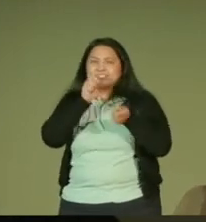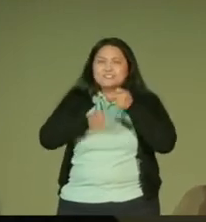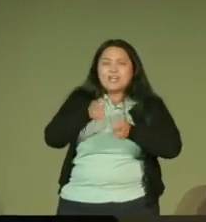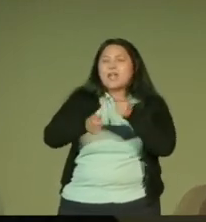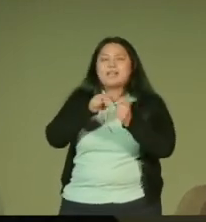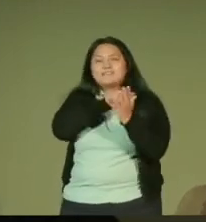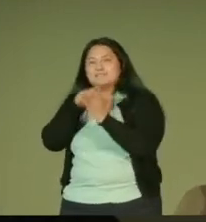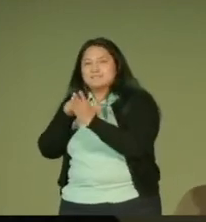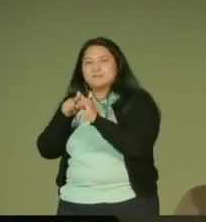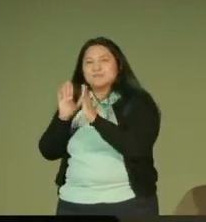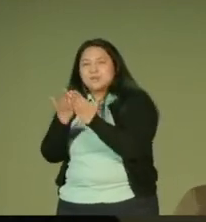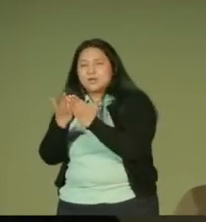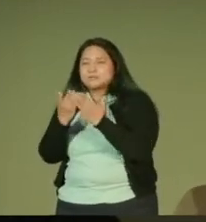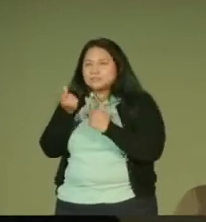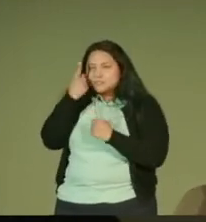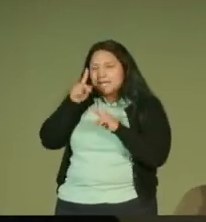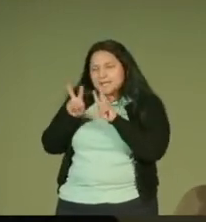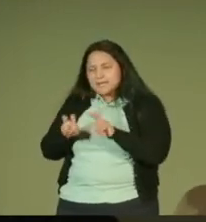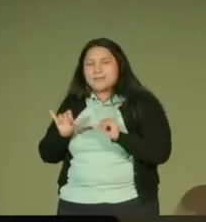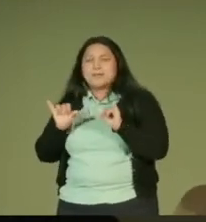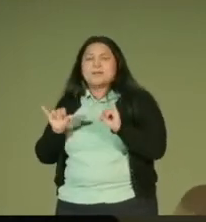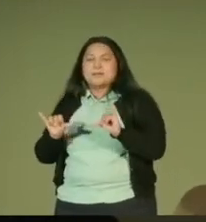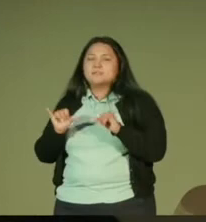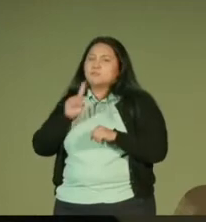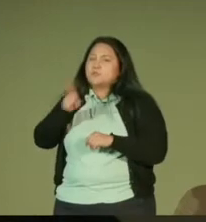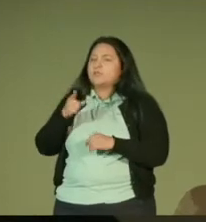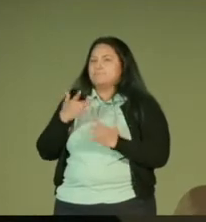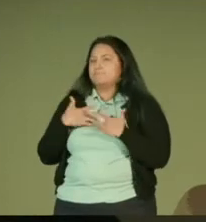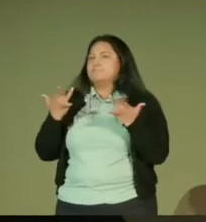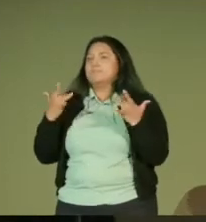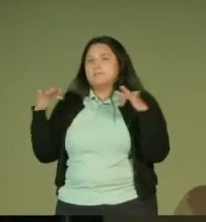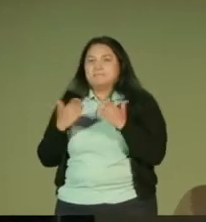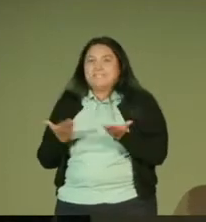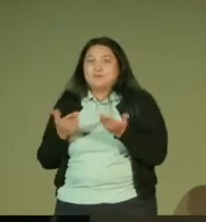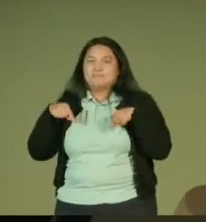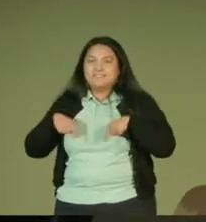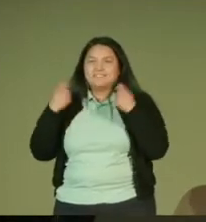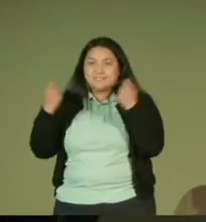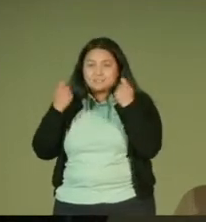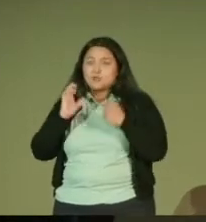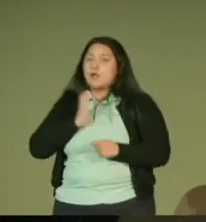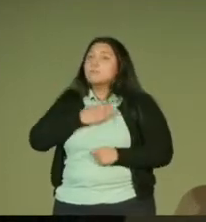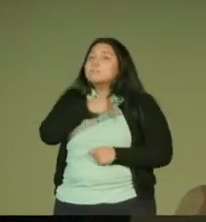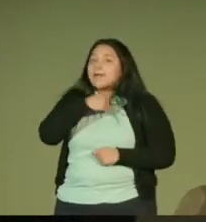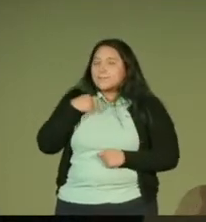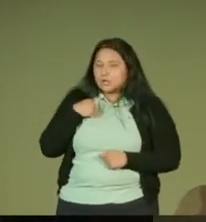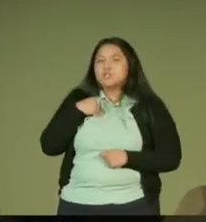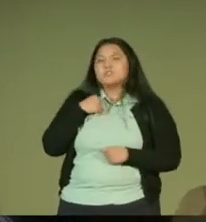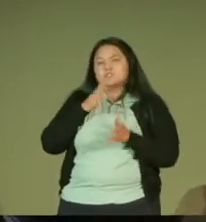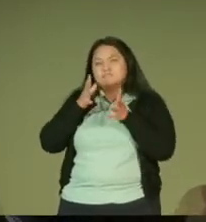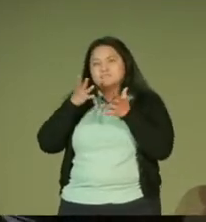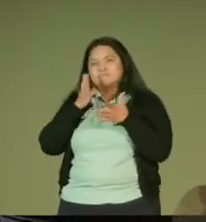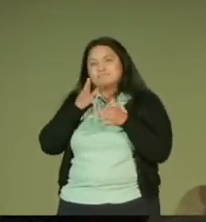new understanding to what divides us. So it's very thrilling to be part of this festival. We're a member-driven organization. If you'd like to find out more about